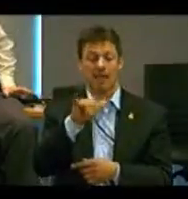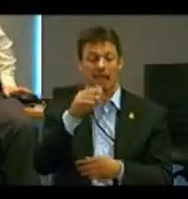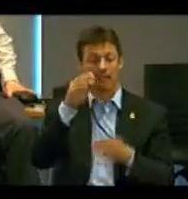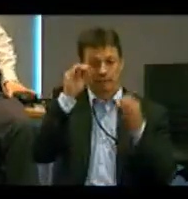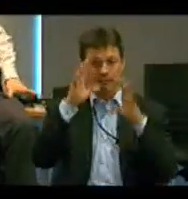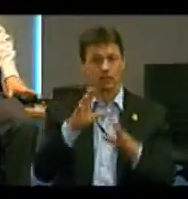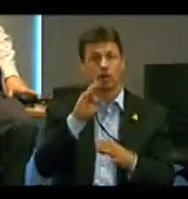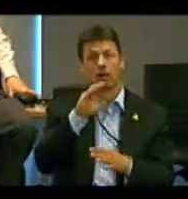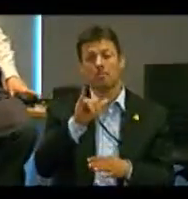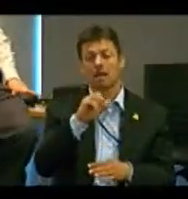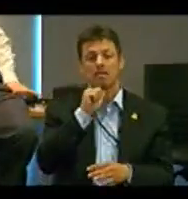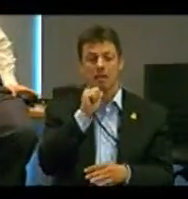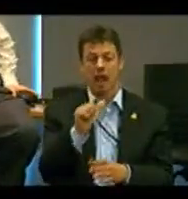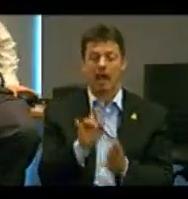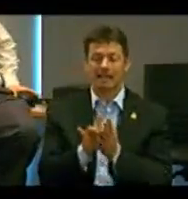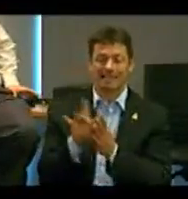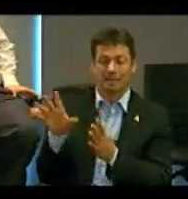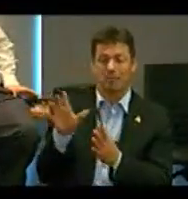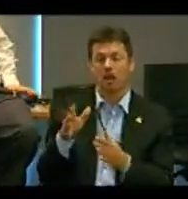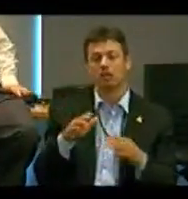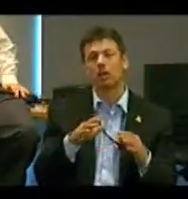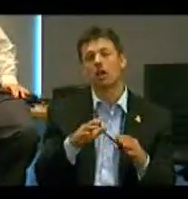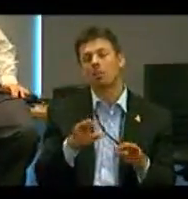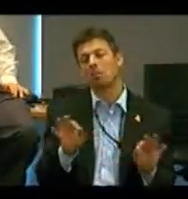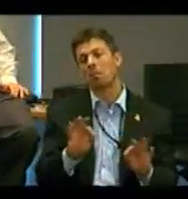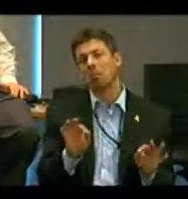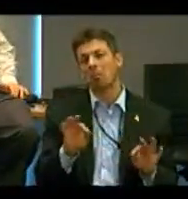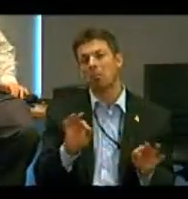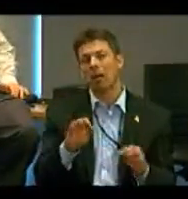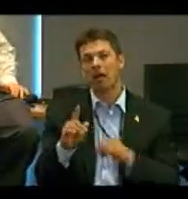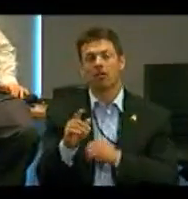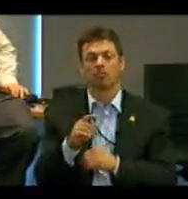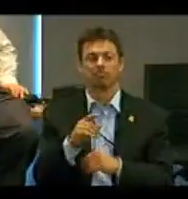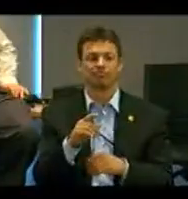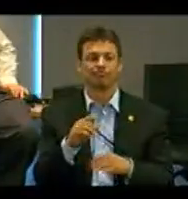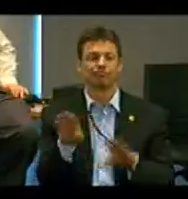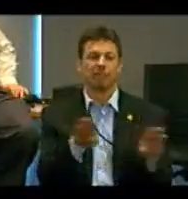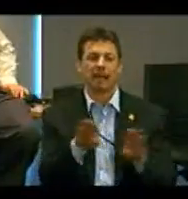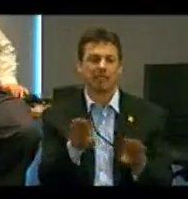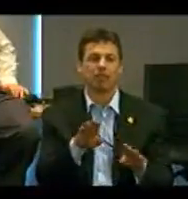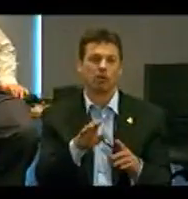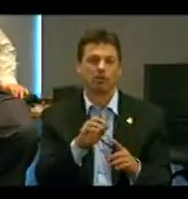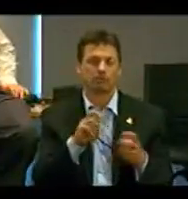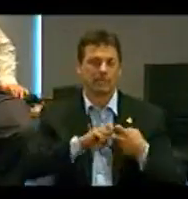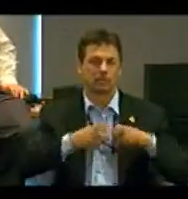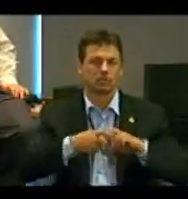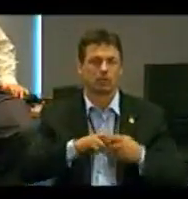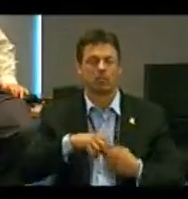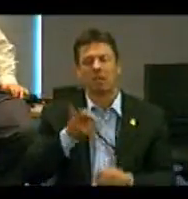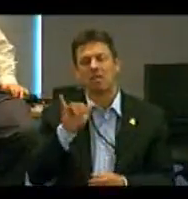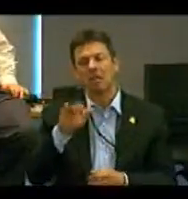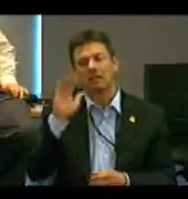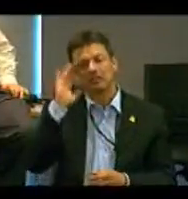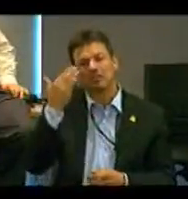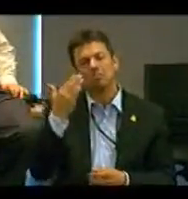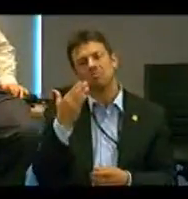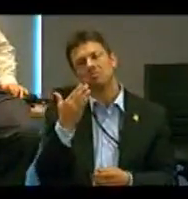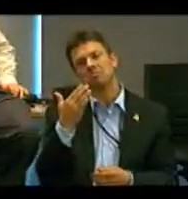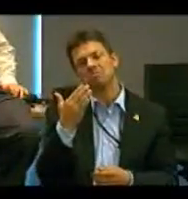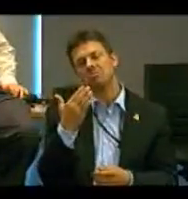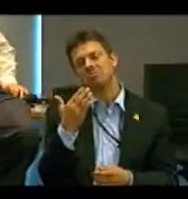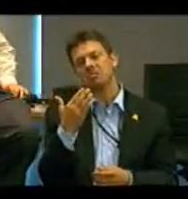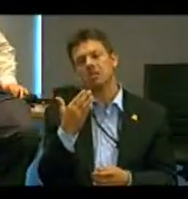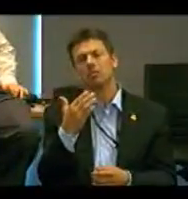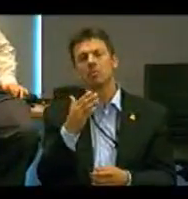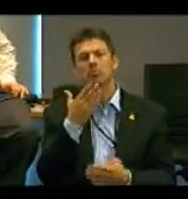out a student for the first time that he commits a low-level infraction. That seems very sensible to me. It seems very sensible you could eliminate those and see